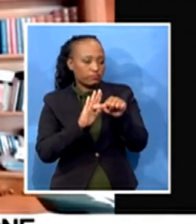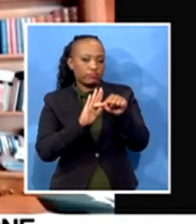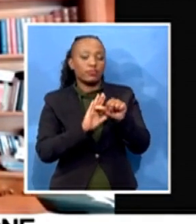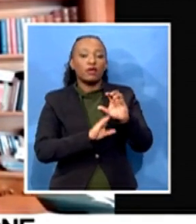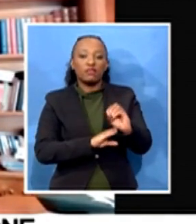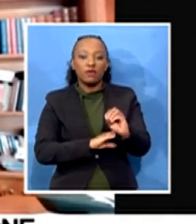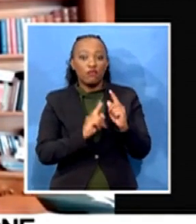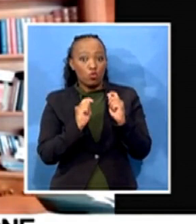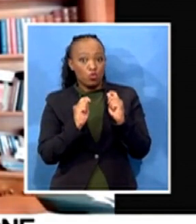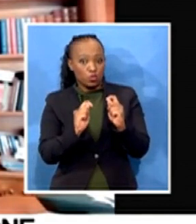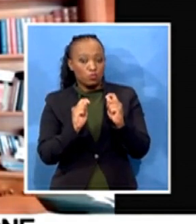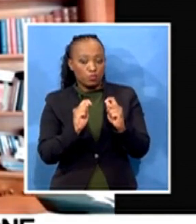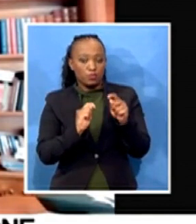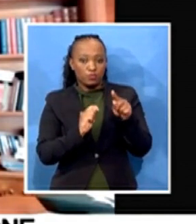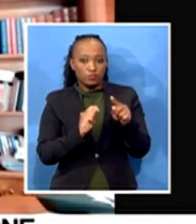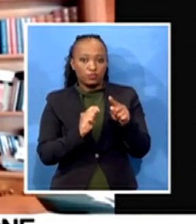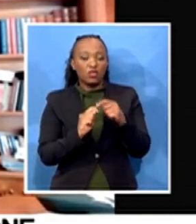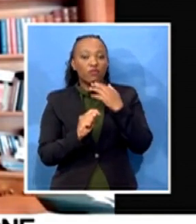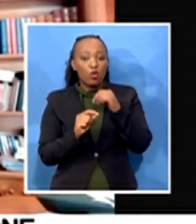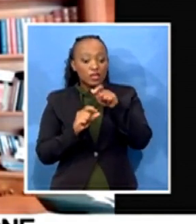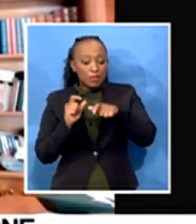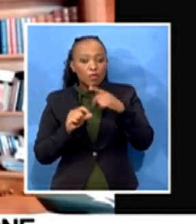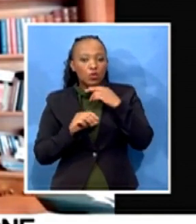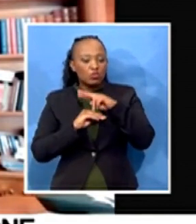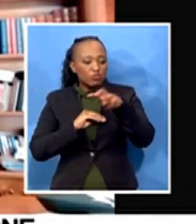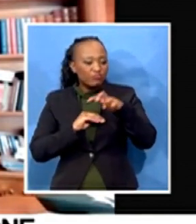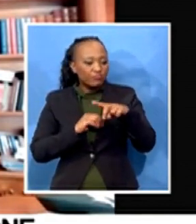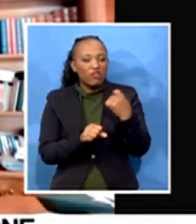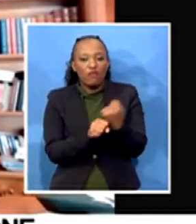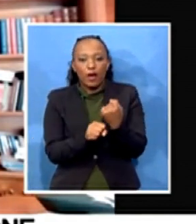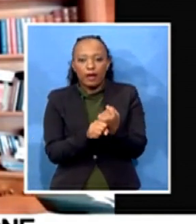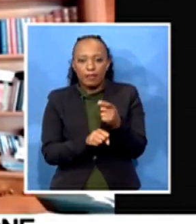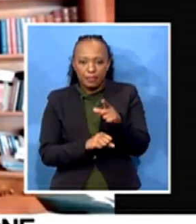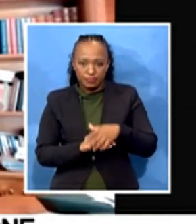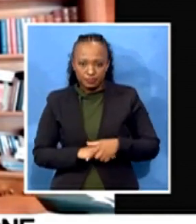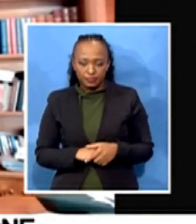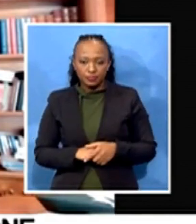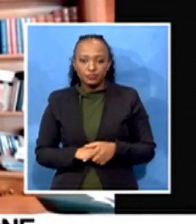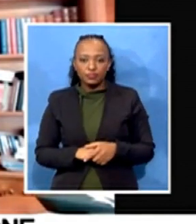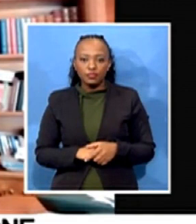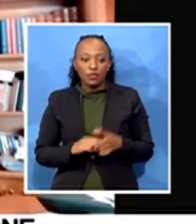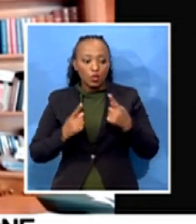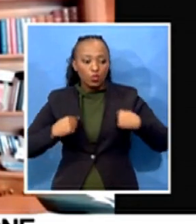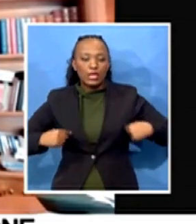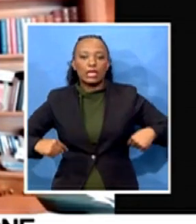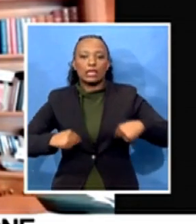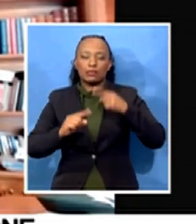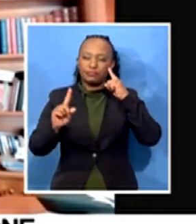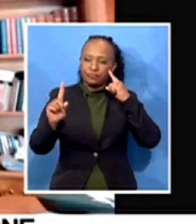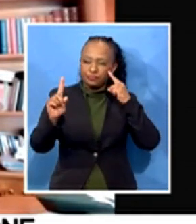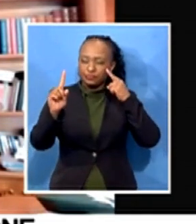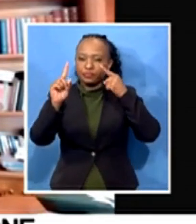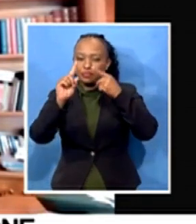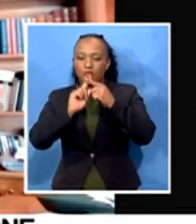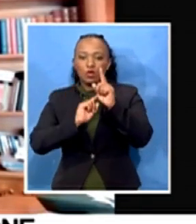the people who work in our country. What we strive for is for all forms of public transit to